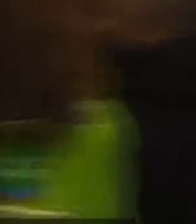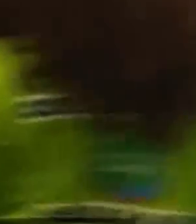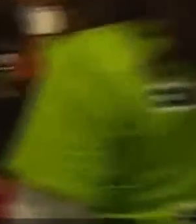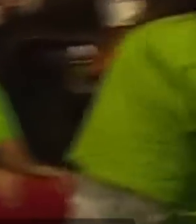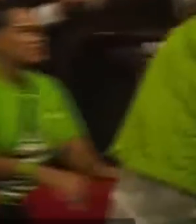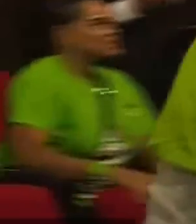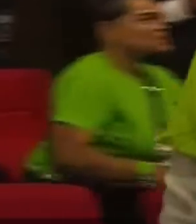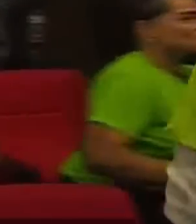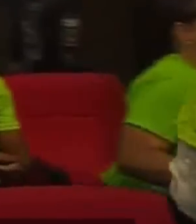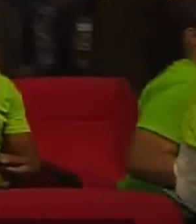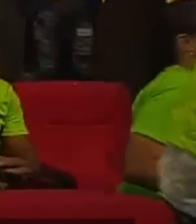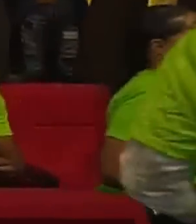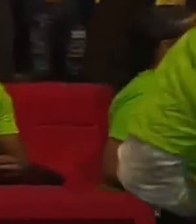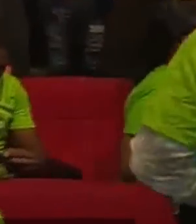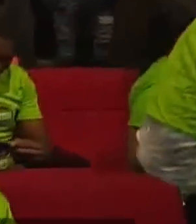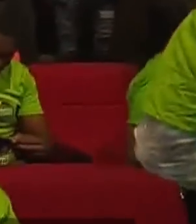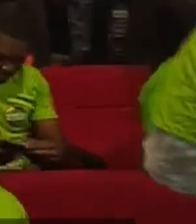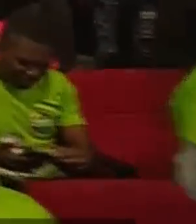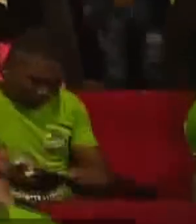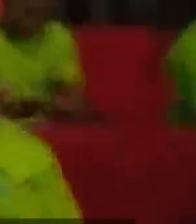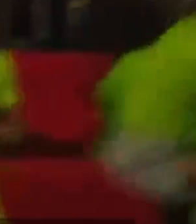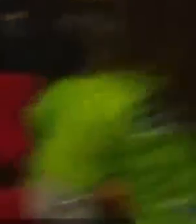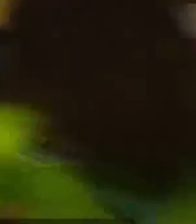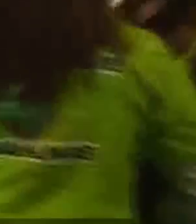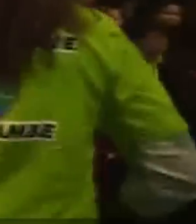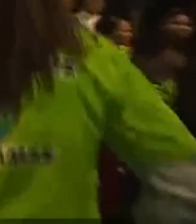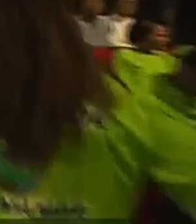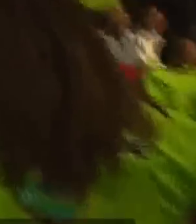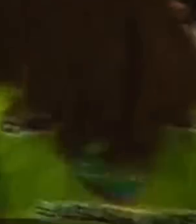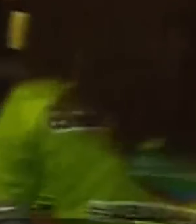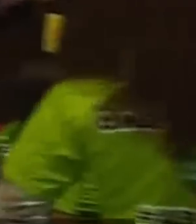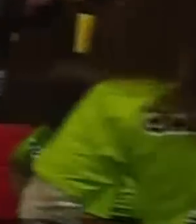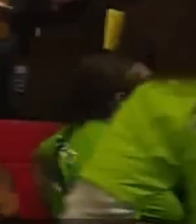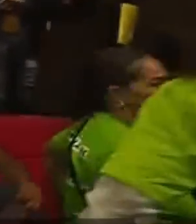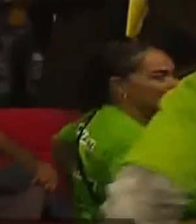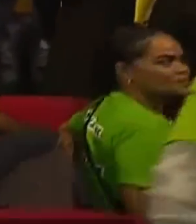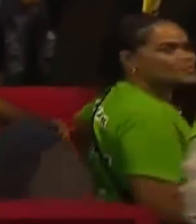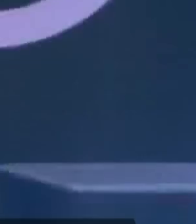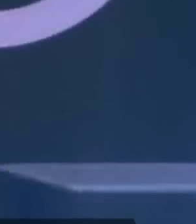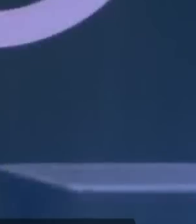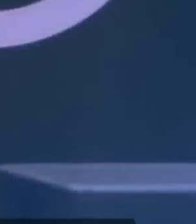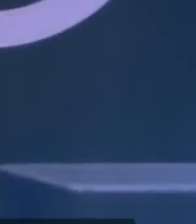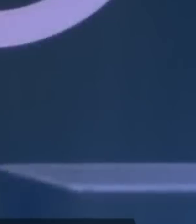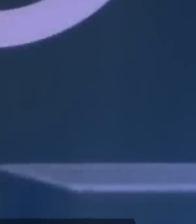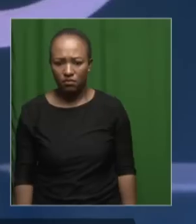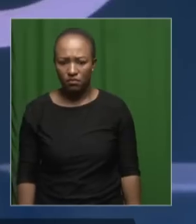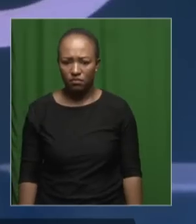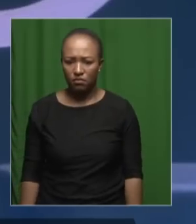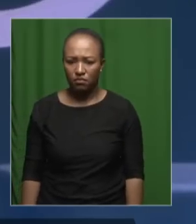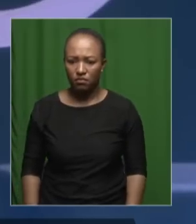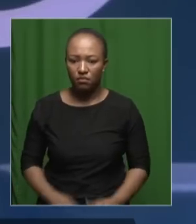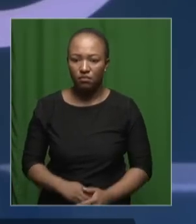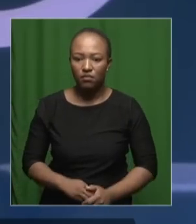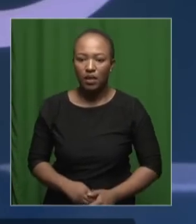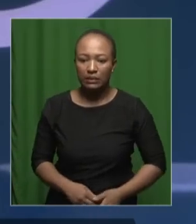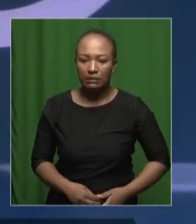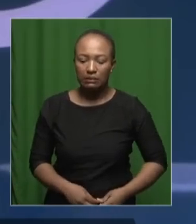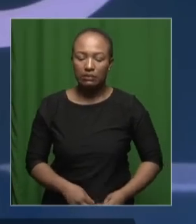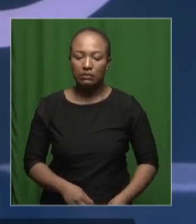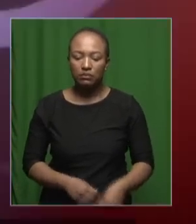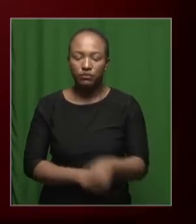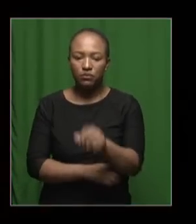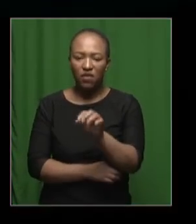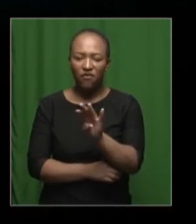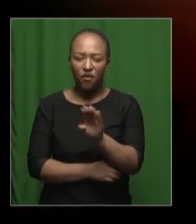All right. And of course, we continue on SABC News Channel 404. The